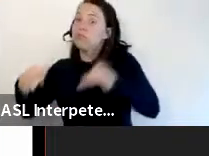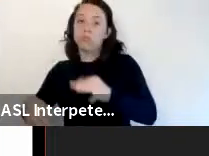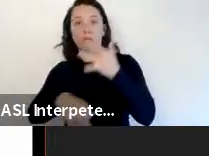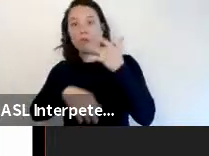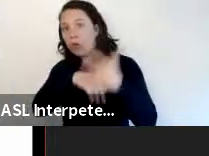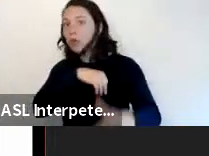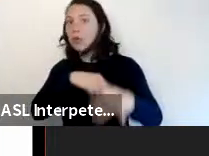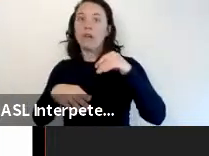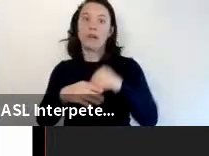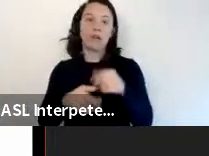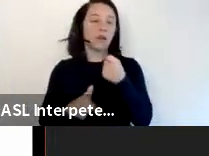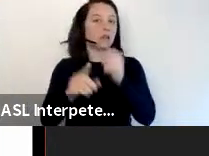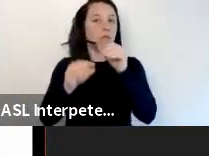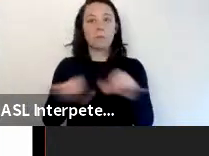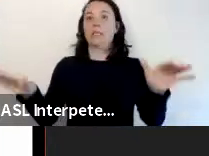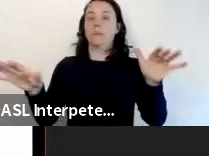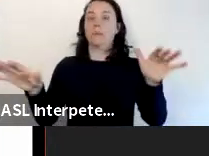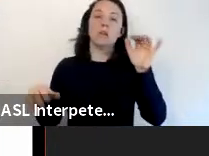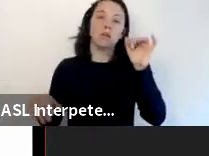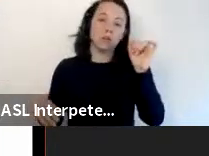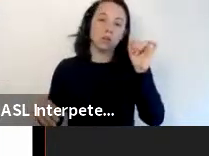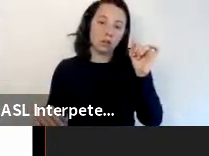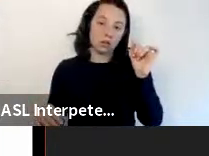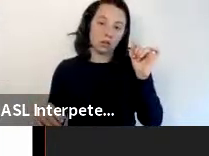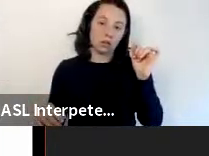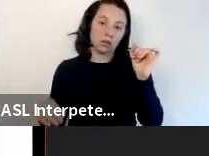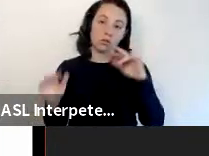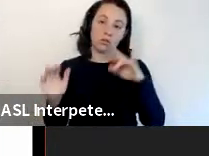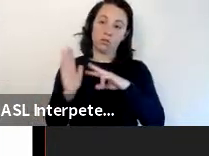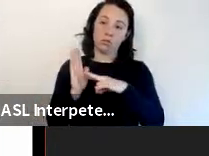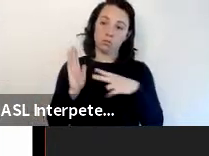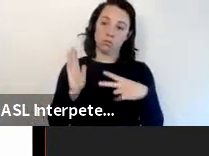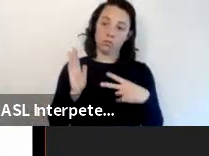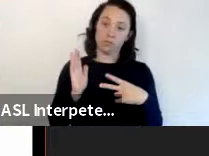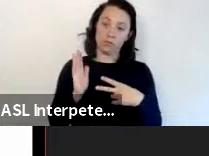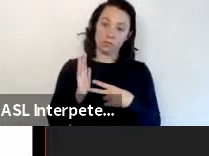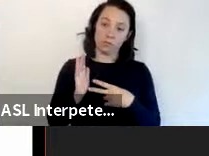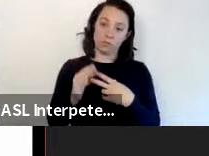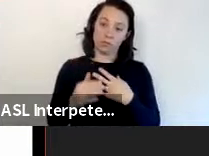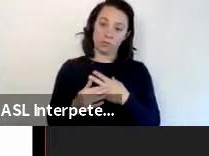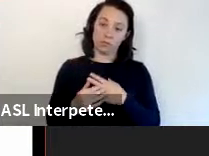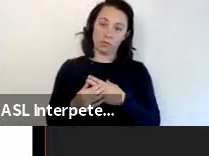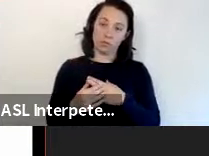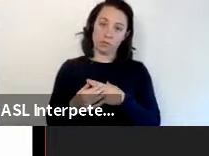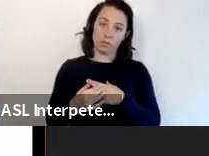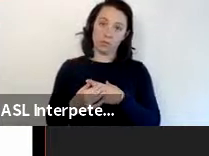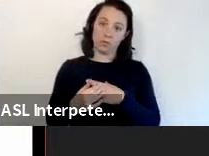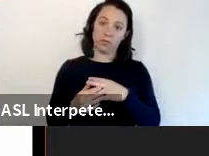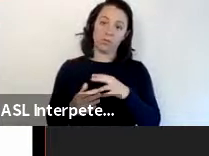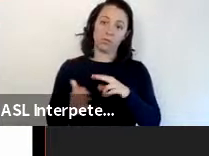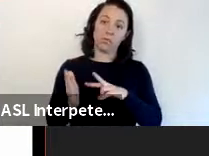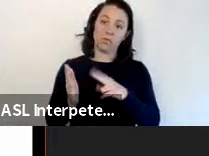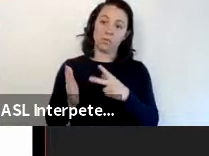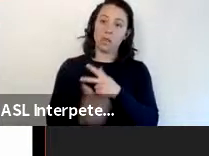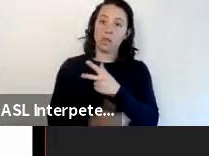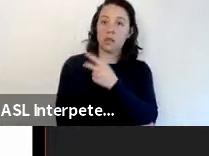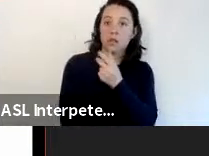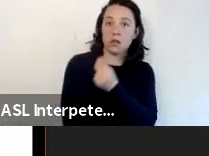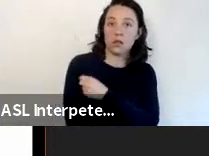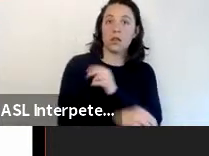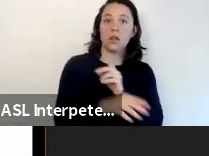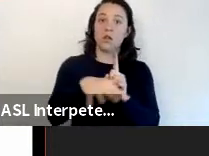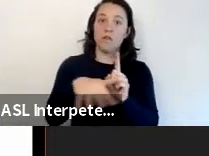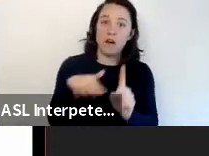were tried in an environment where they encountered only the original strain of the